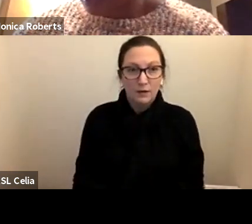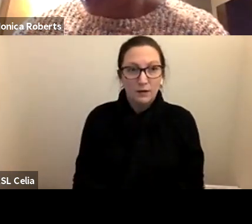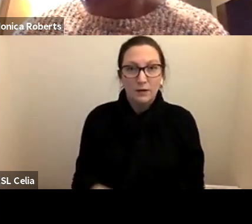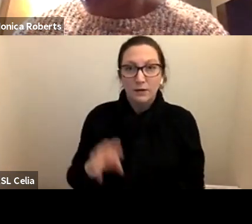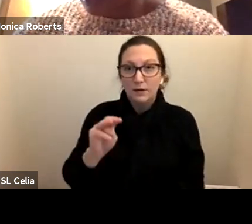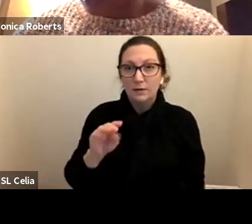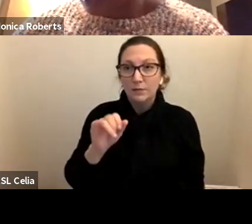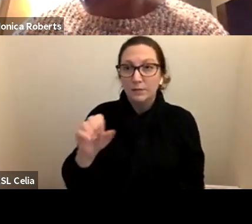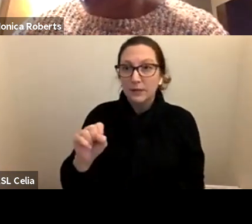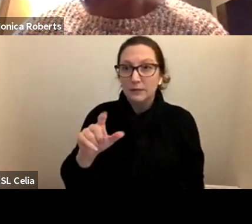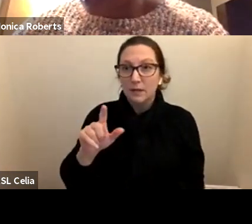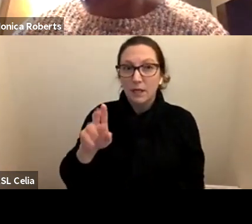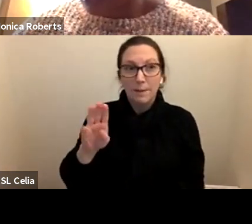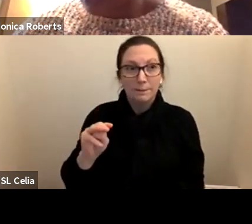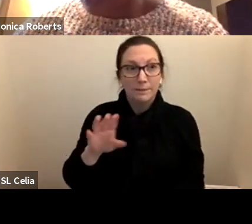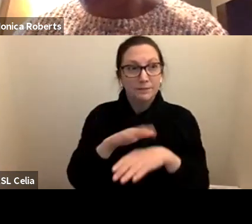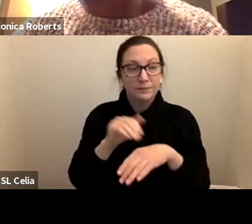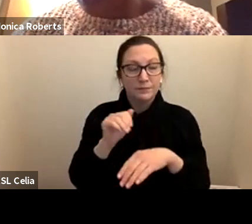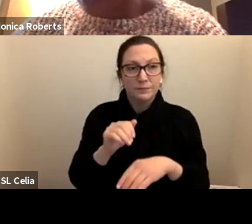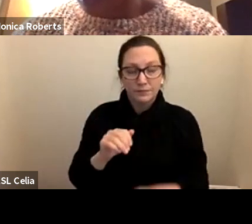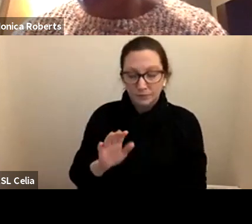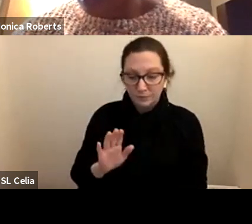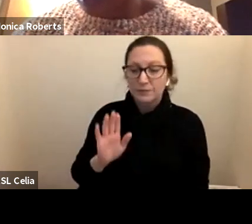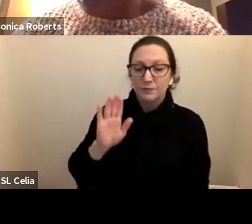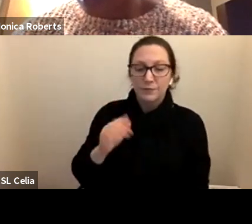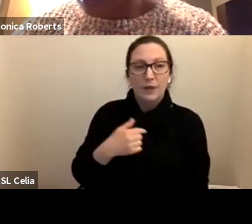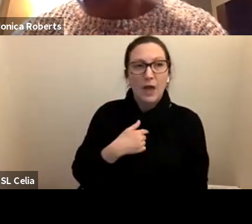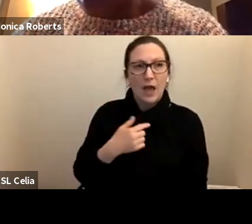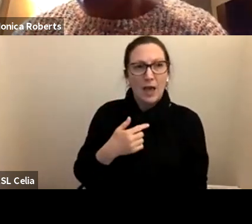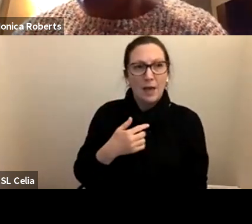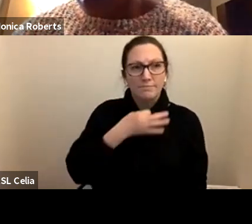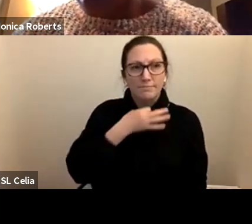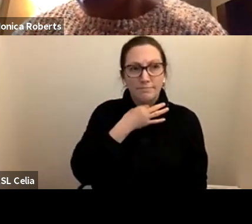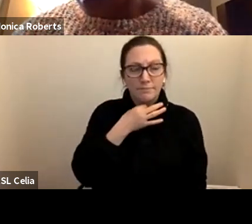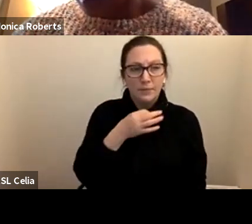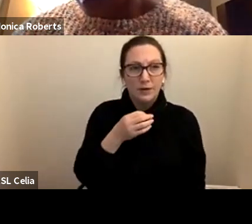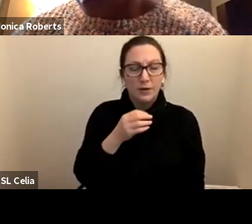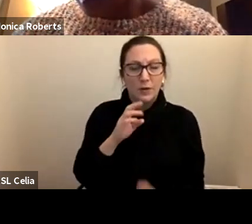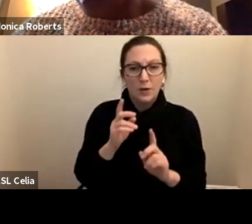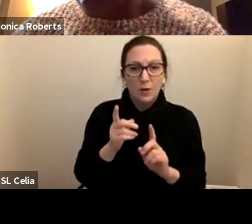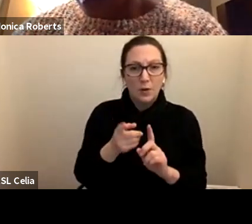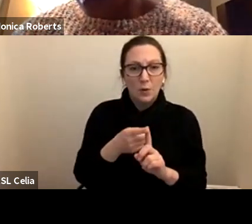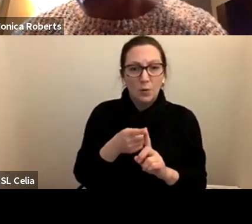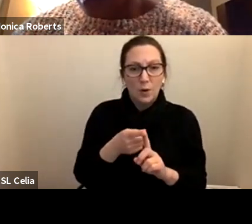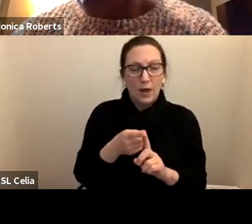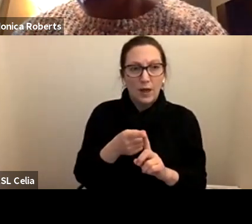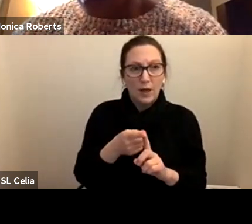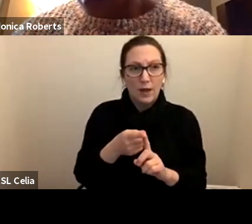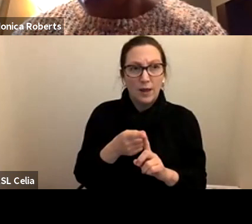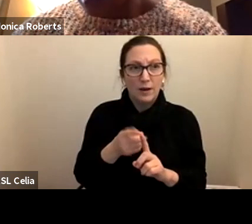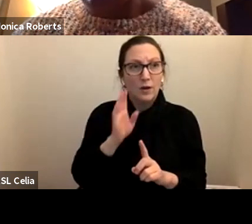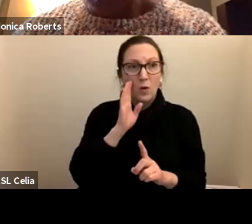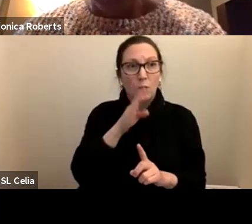Ms. Lum. I just wanted to get a sense of when you think we'll know the results with regards